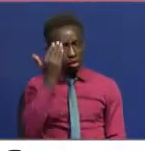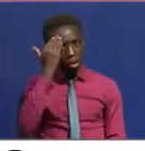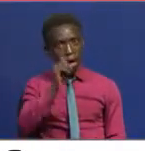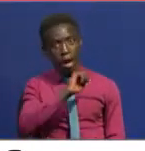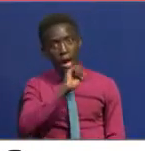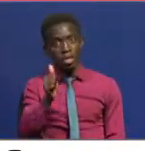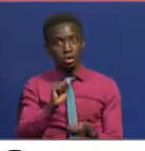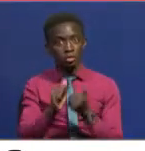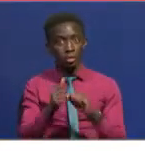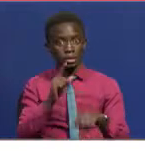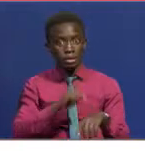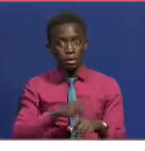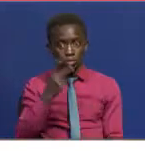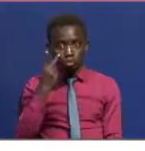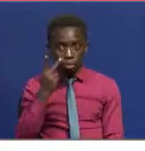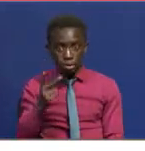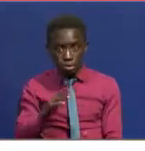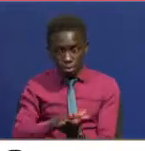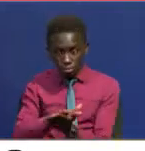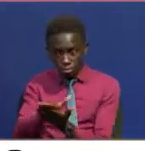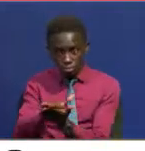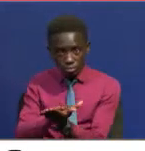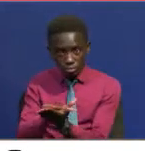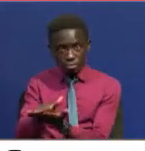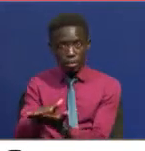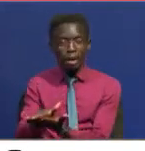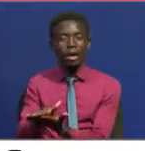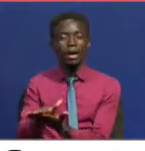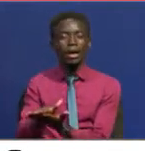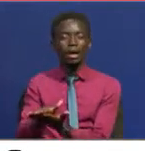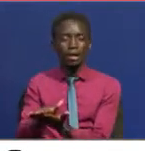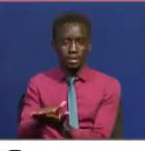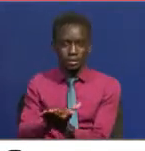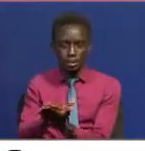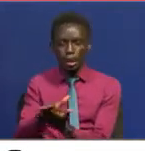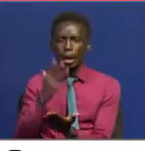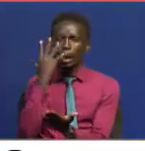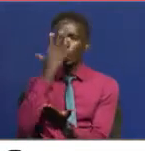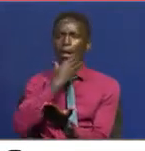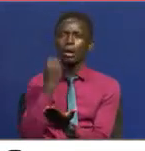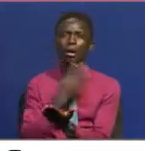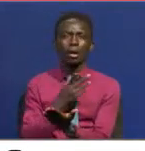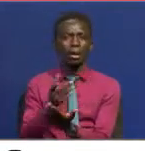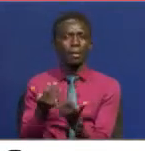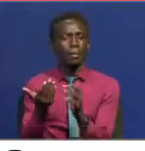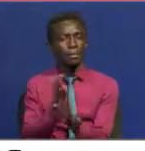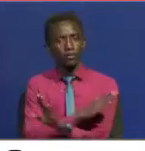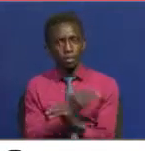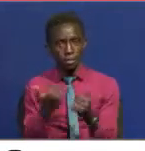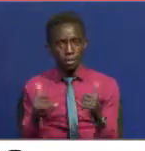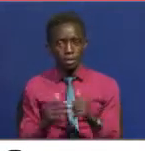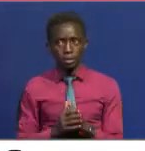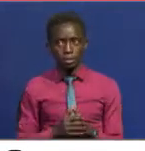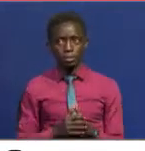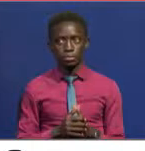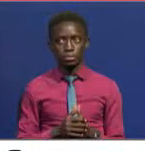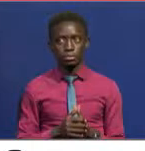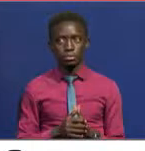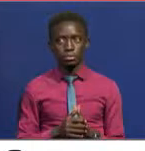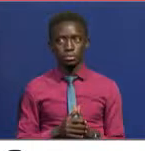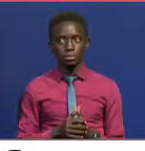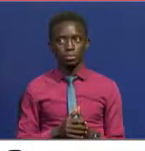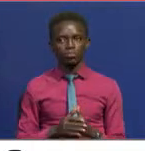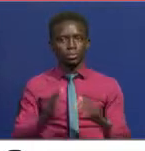sports, when they see a surface, first of all, they are in awe of the surface before they even play. Now, the other thing is, President, this is